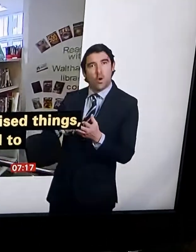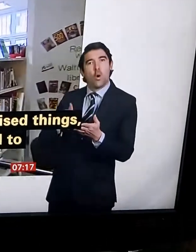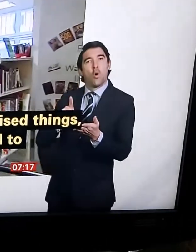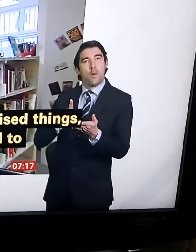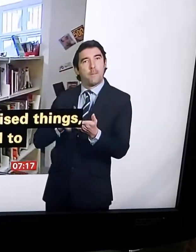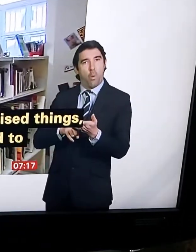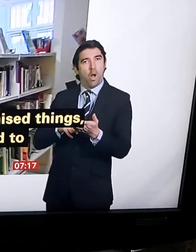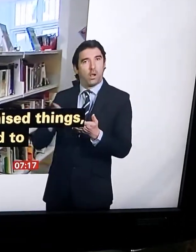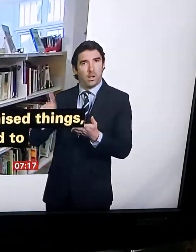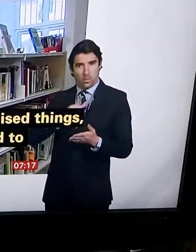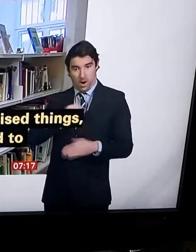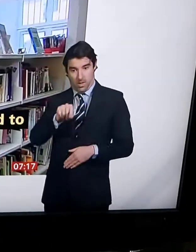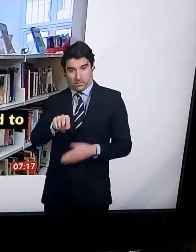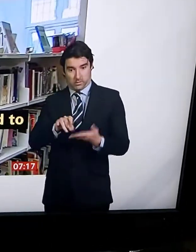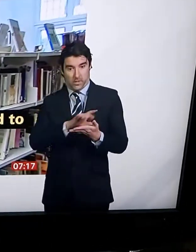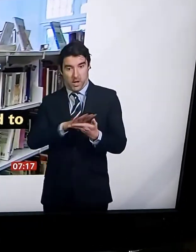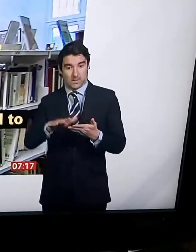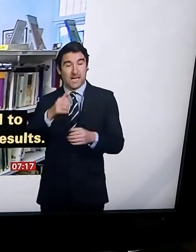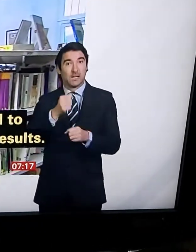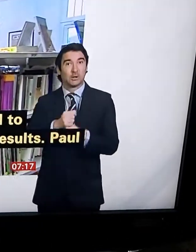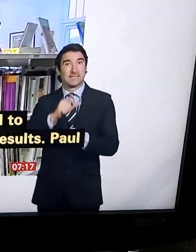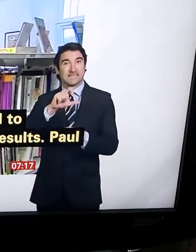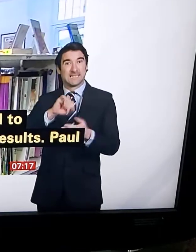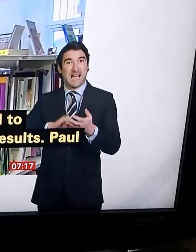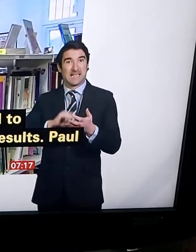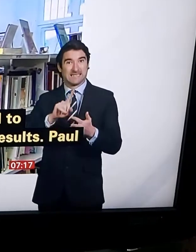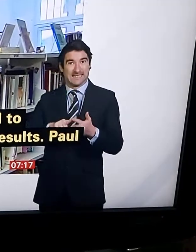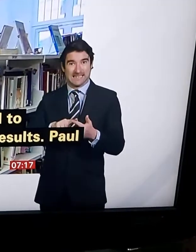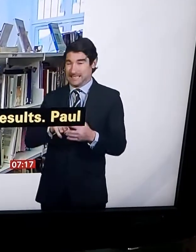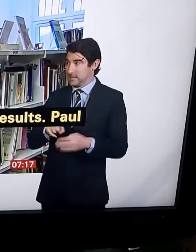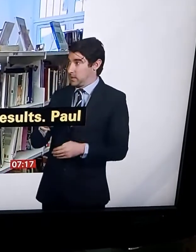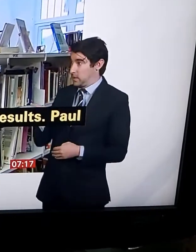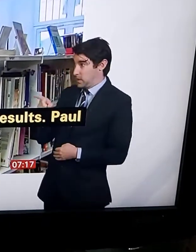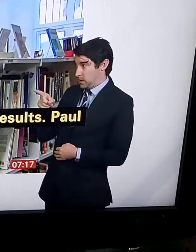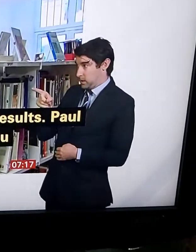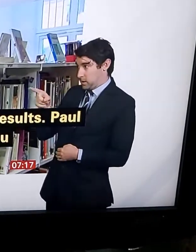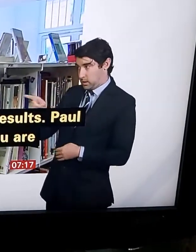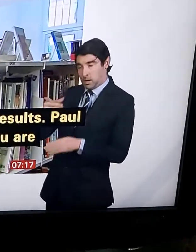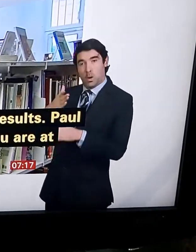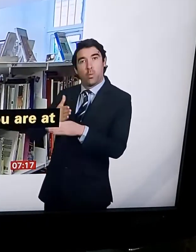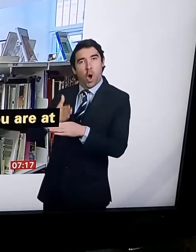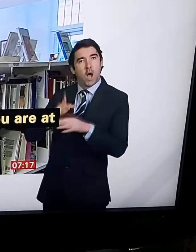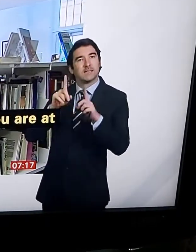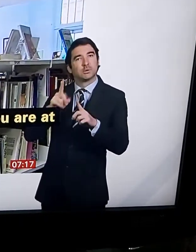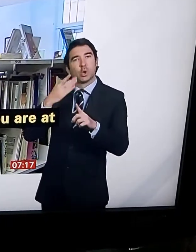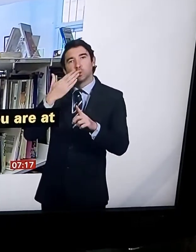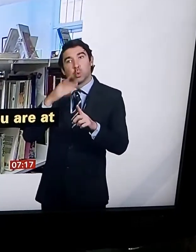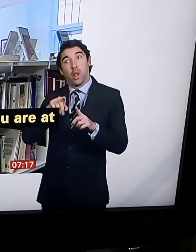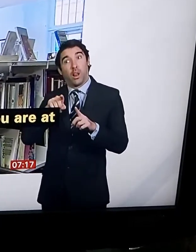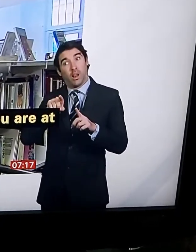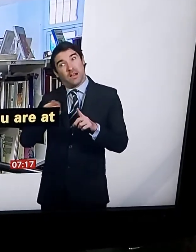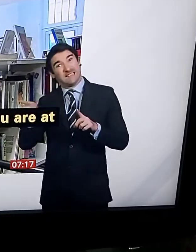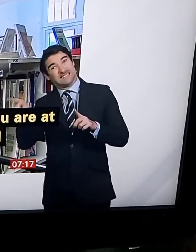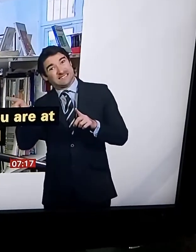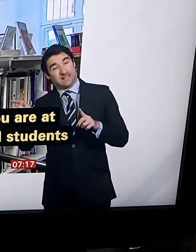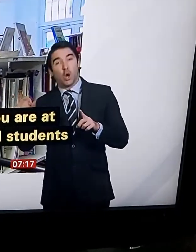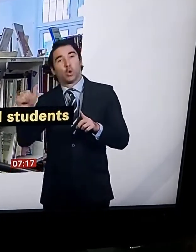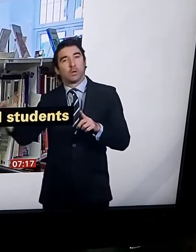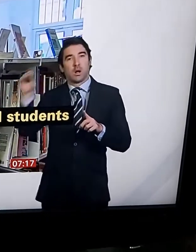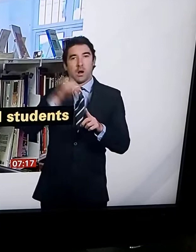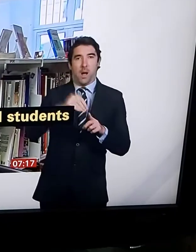transition, that's the word, for students. You're at the school down the road, the students who may be coming here after their results on Thursday. What do you think about the way things are looking for them?